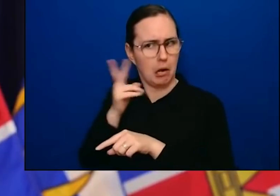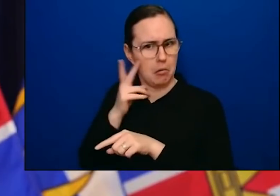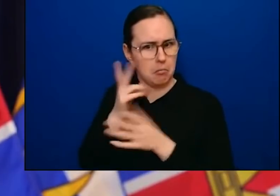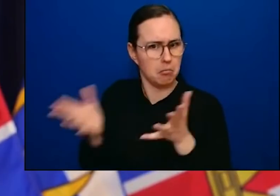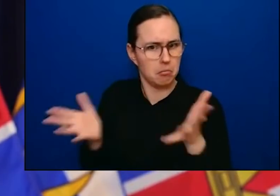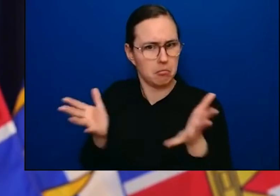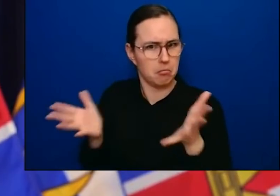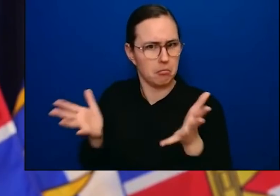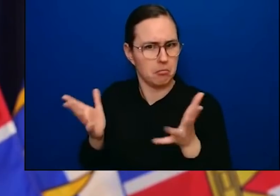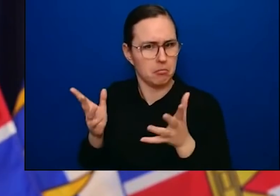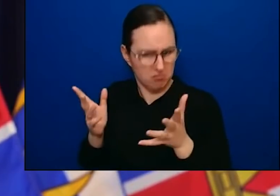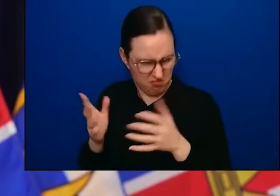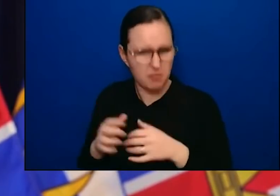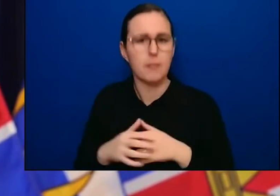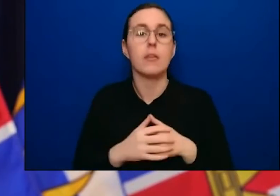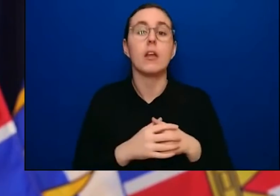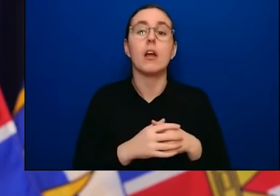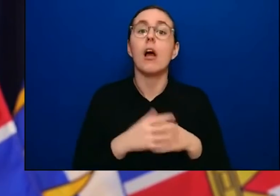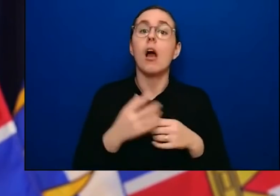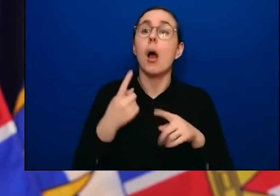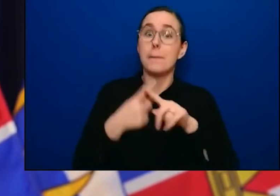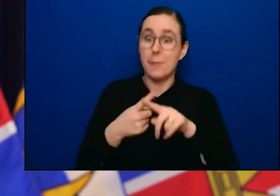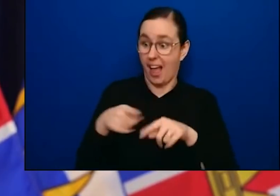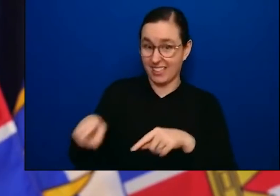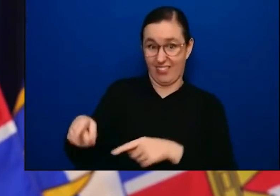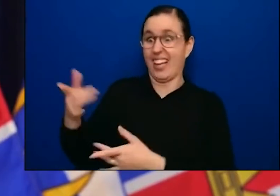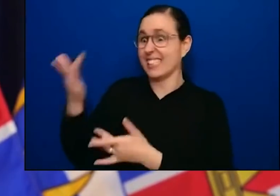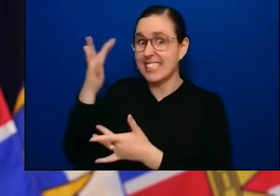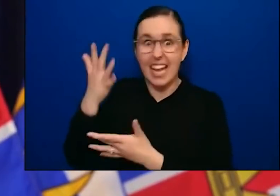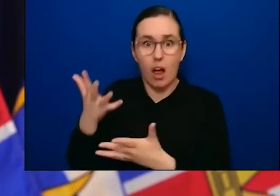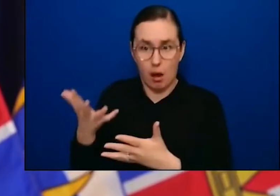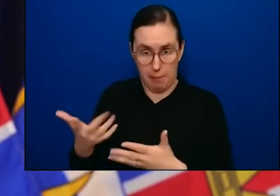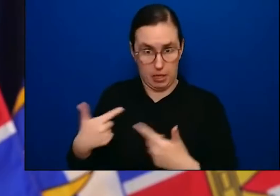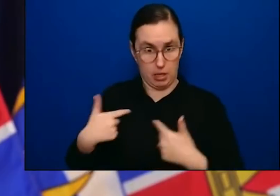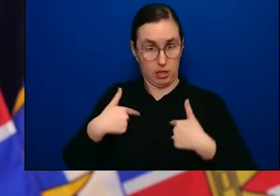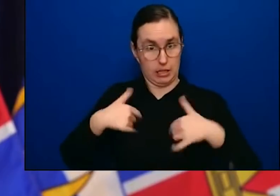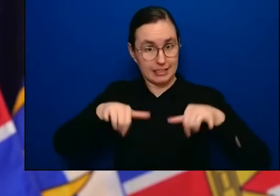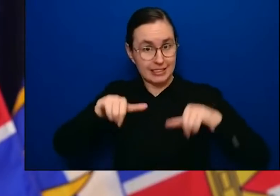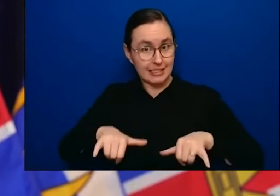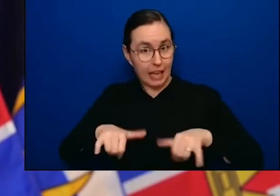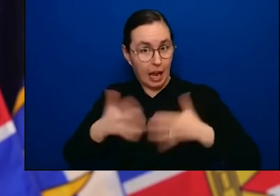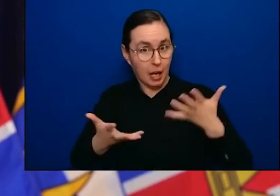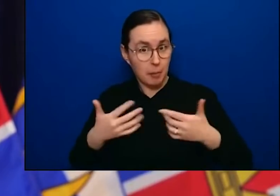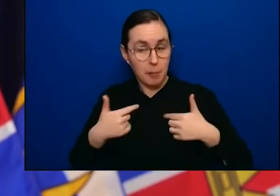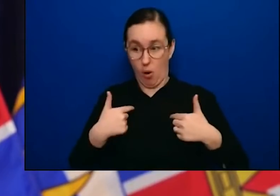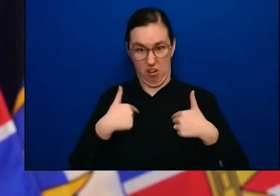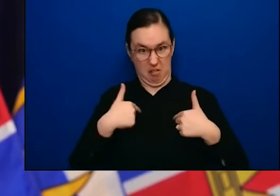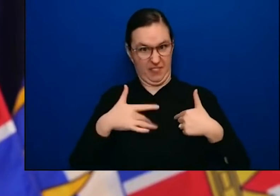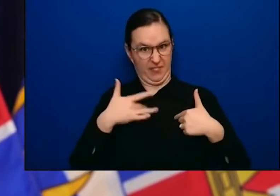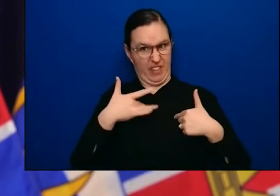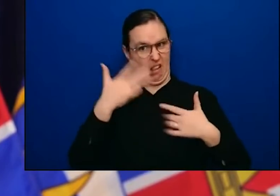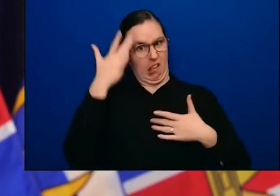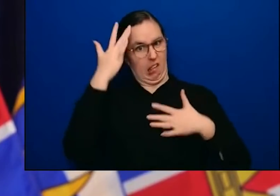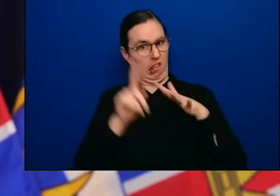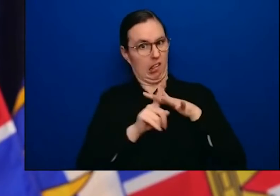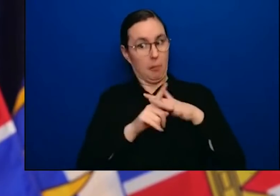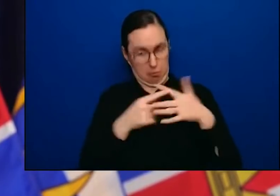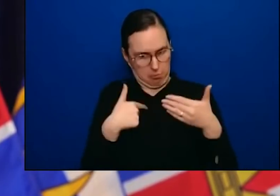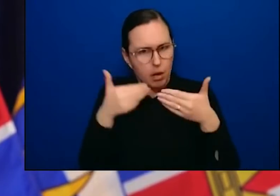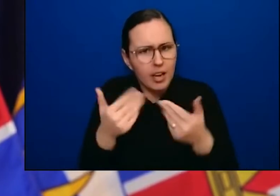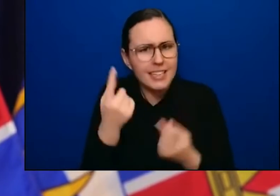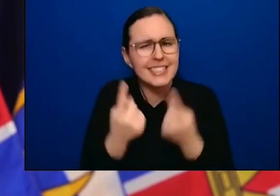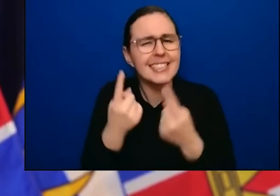or if we get a test and we're not feeling well, you can make those decisions about whether you're going to go visit an